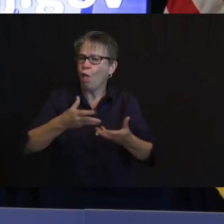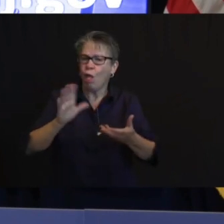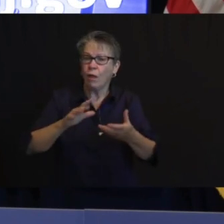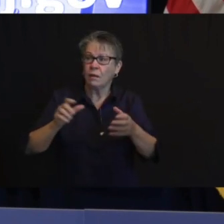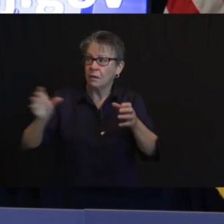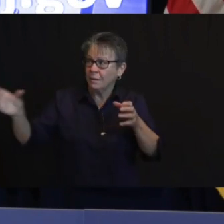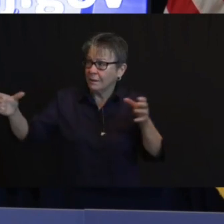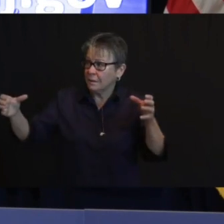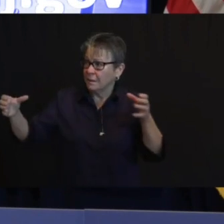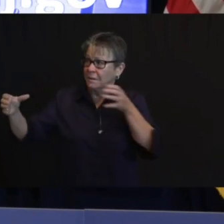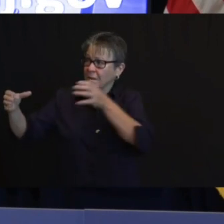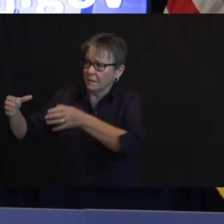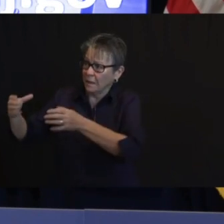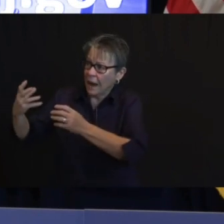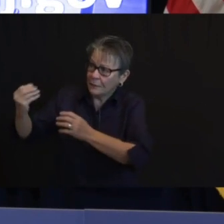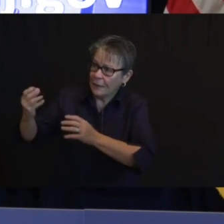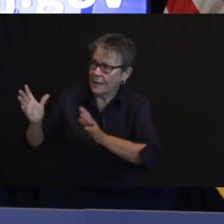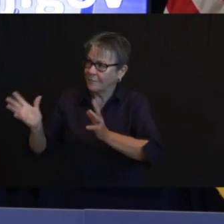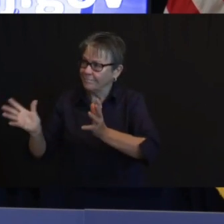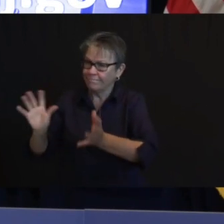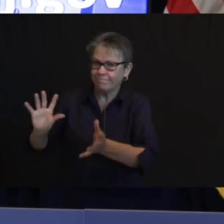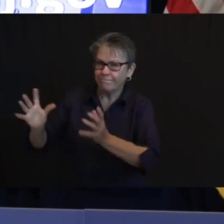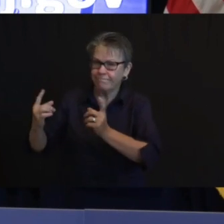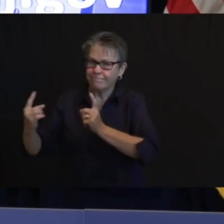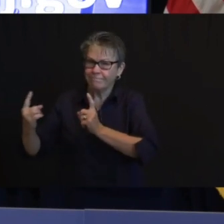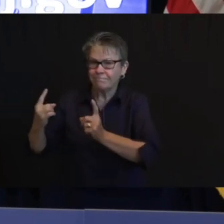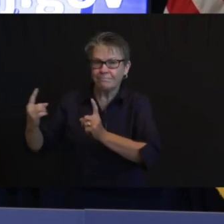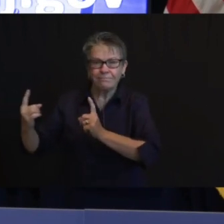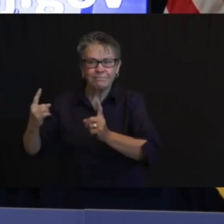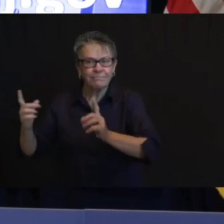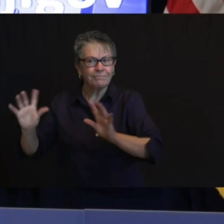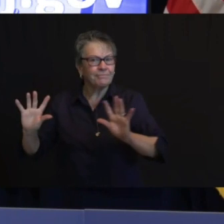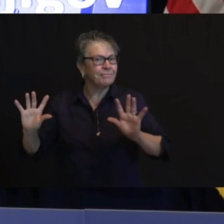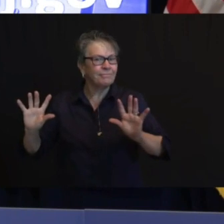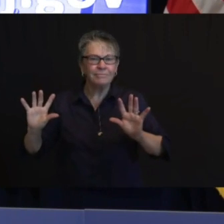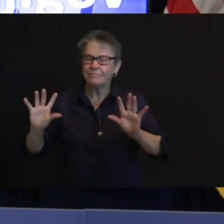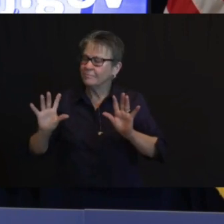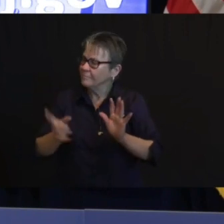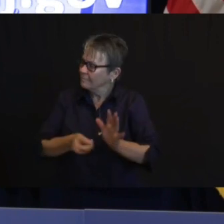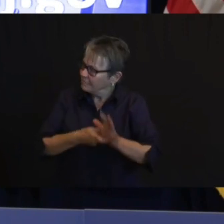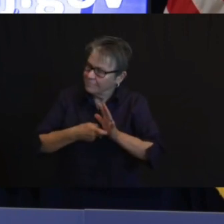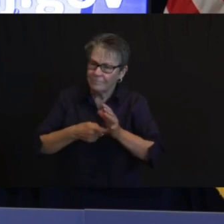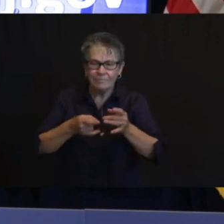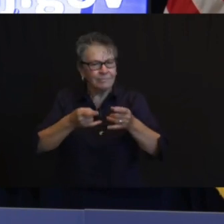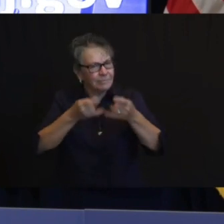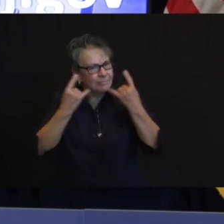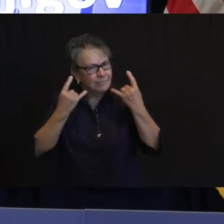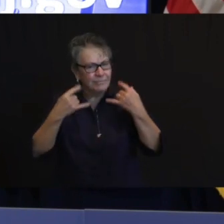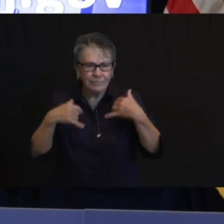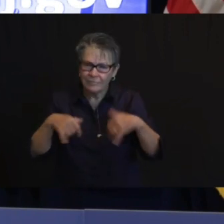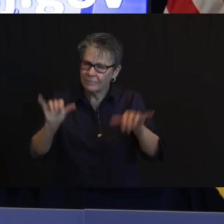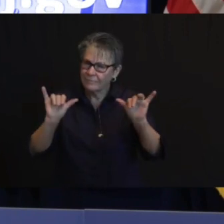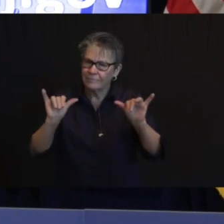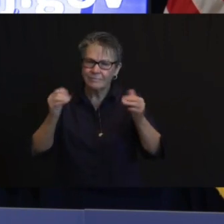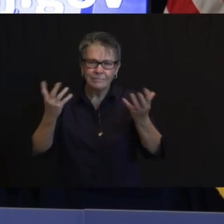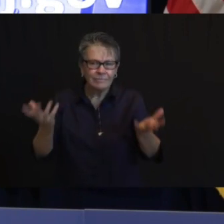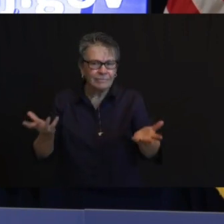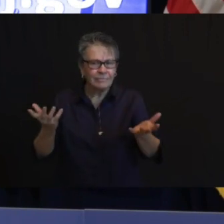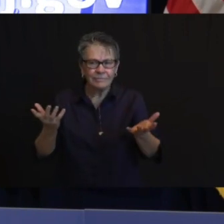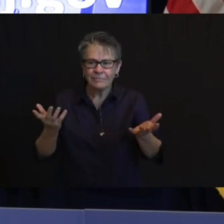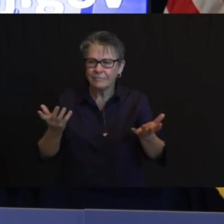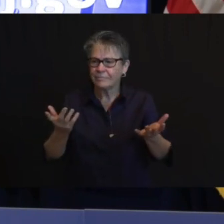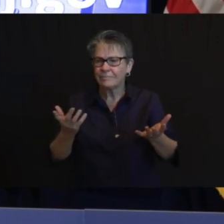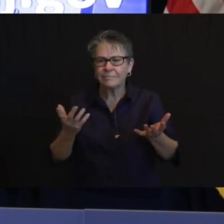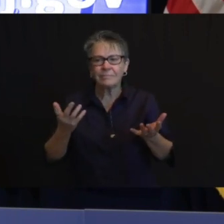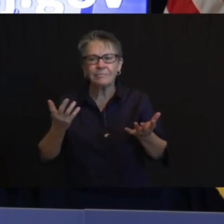possible. Even outdoors require guests to wear masks when not eating or drinking. And if you do host indoors,